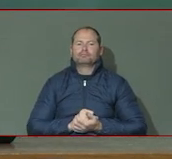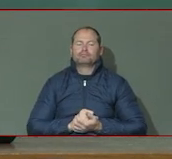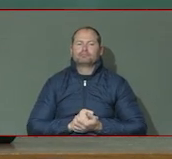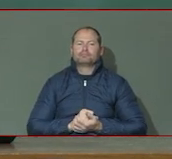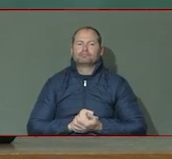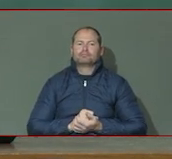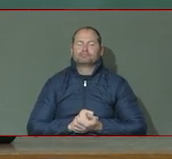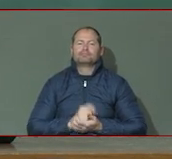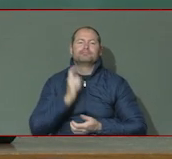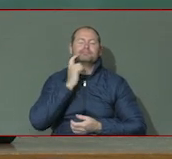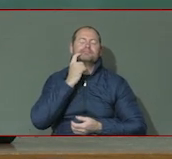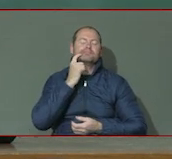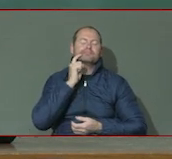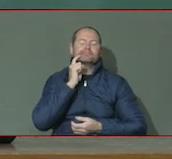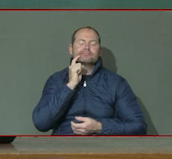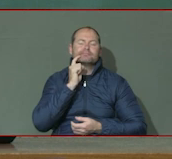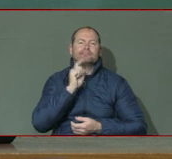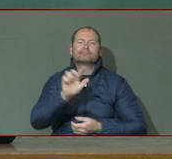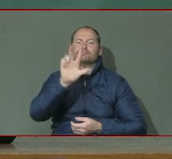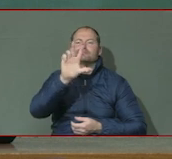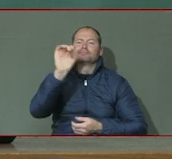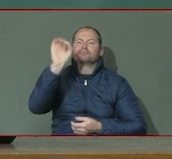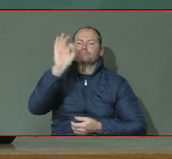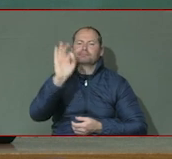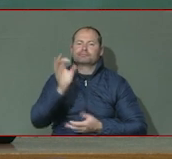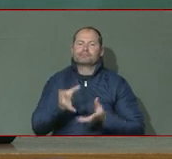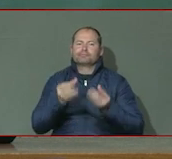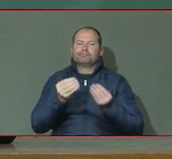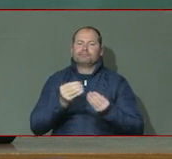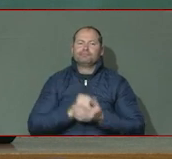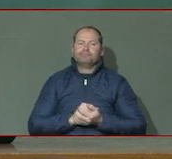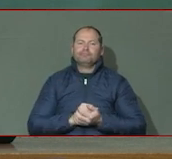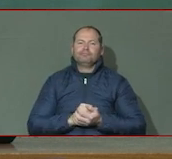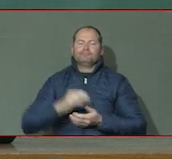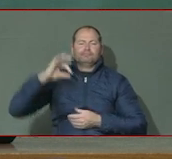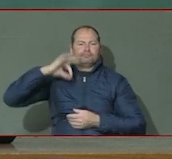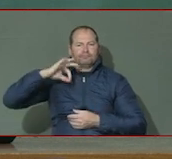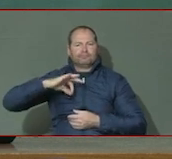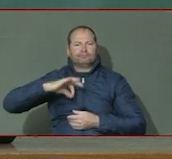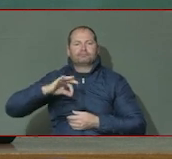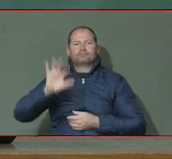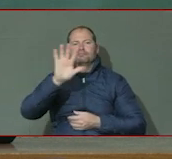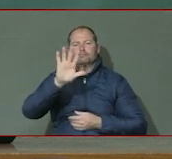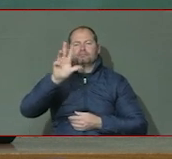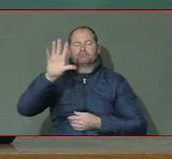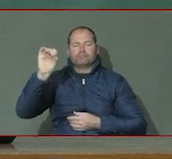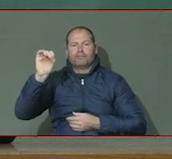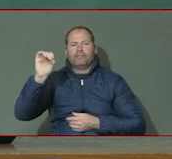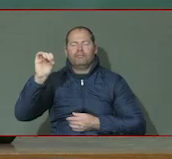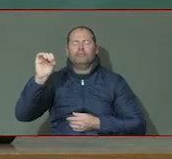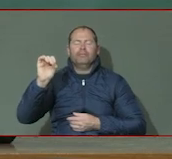For Candy, we get 80%. So we put the earnings per share, the 590, we